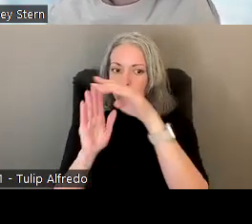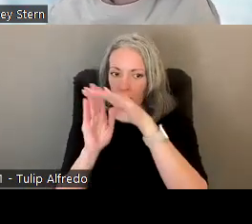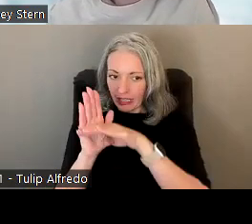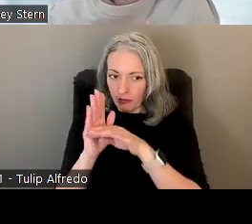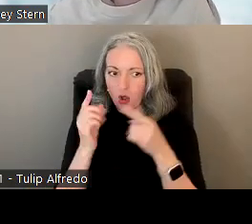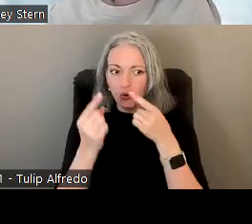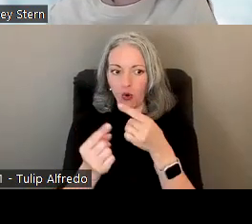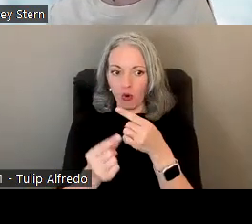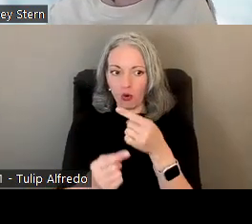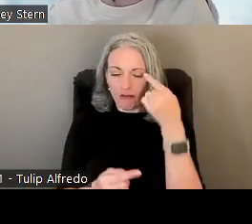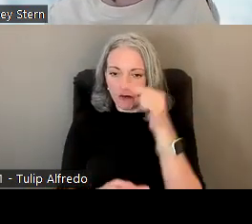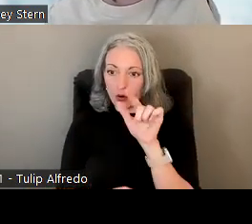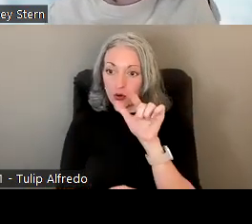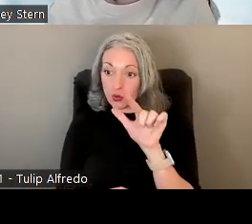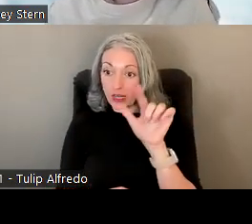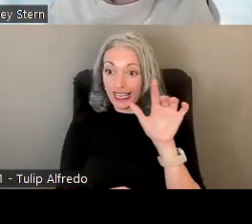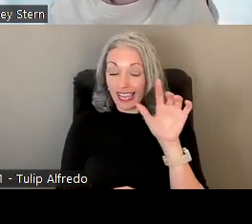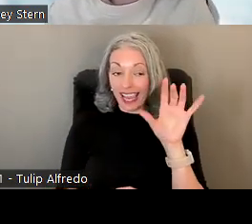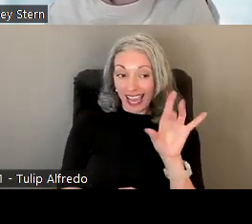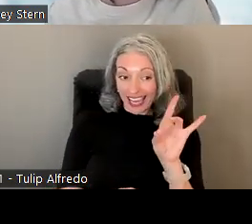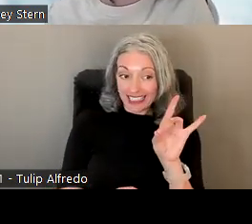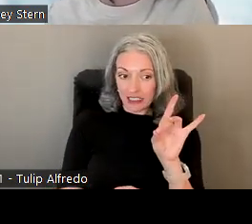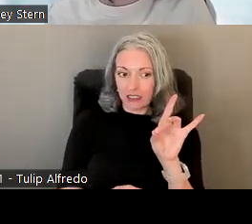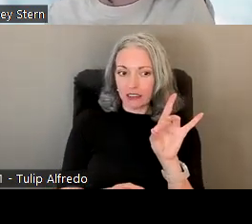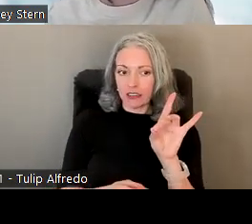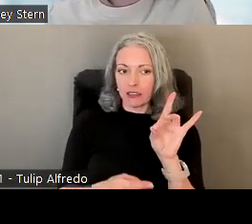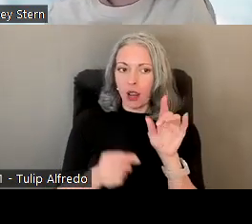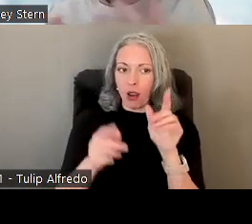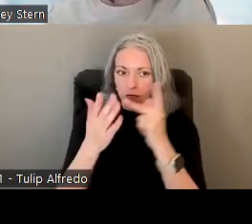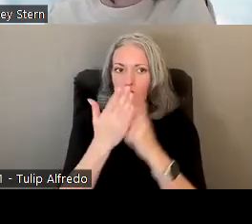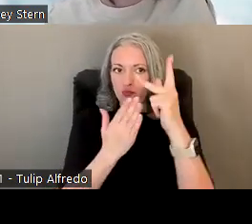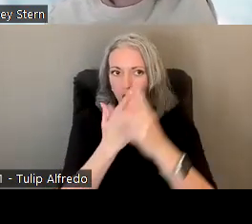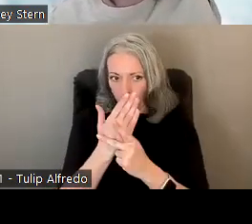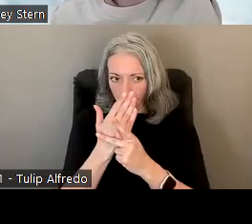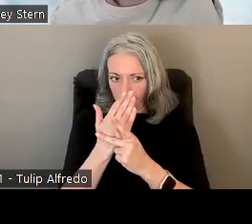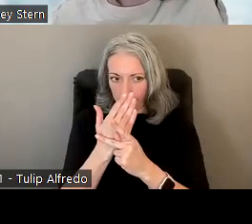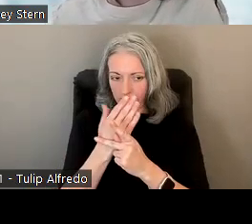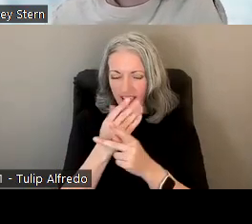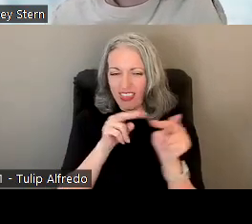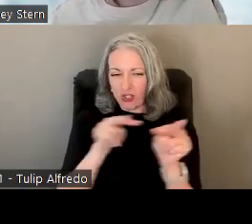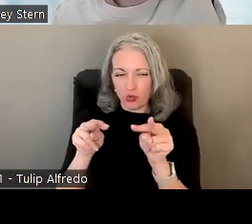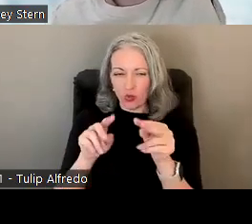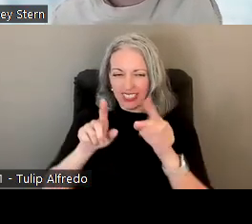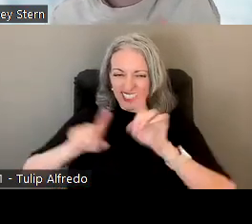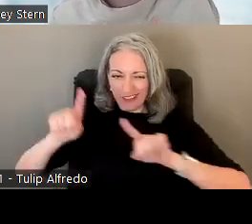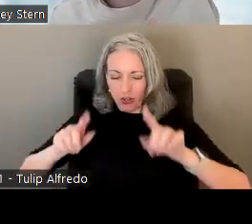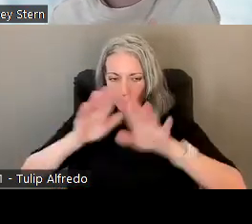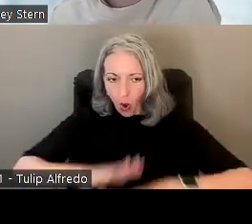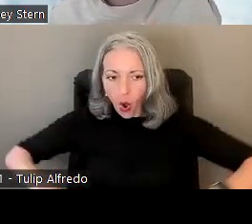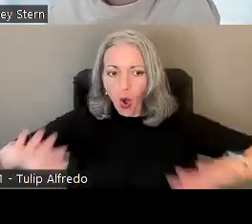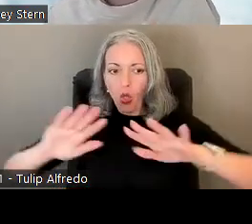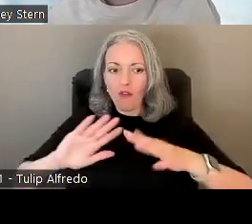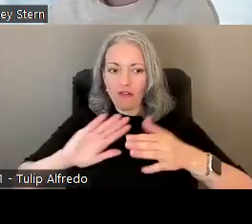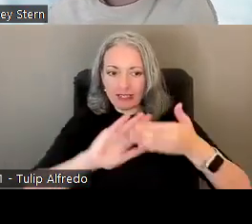creating 28 modules. This program acknowledges that caregiving looks different in different communities across geographic